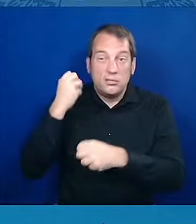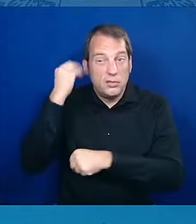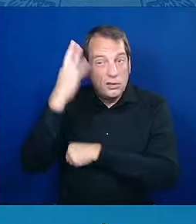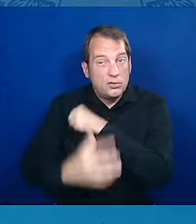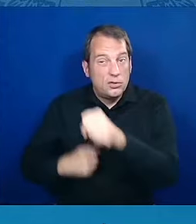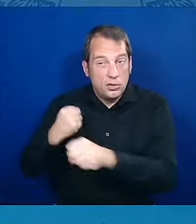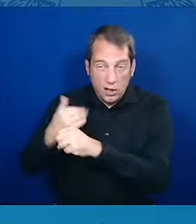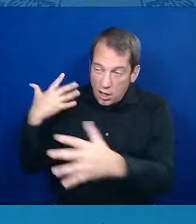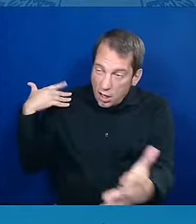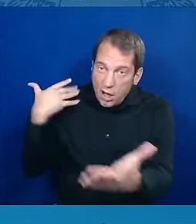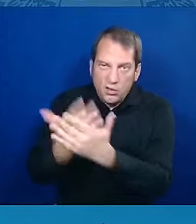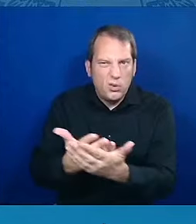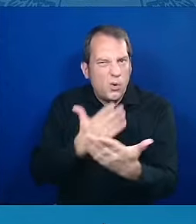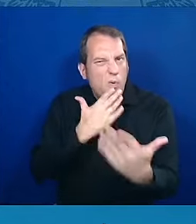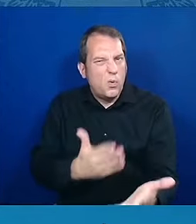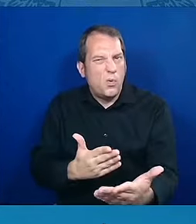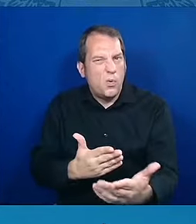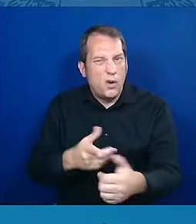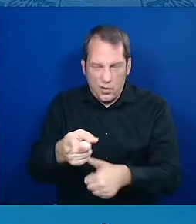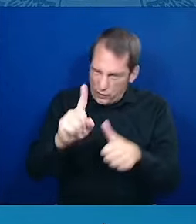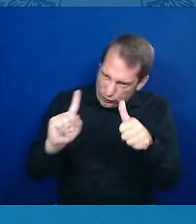week.